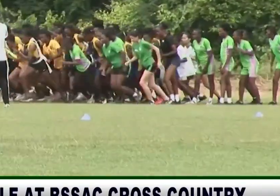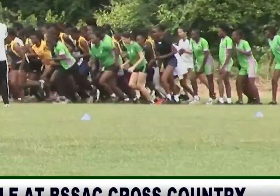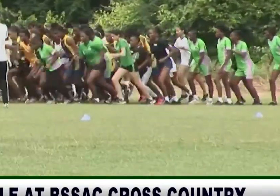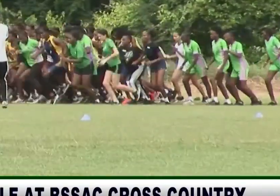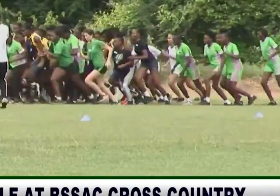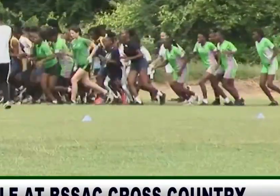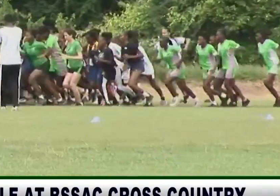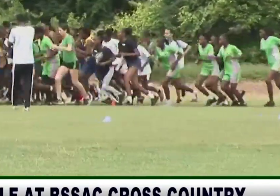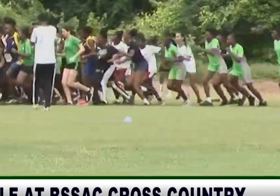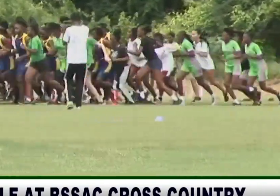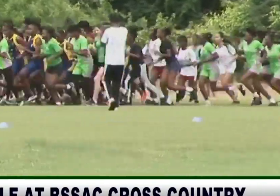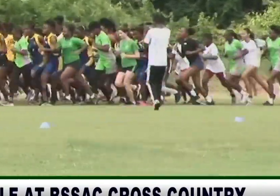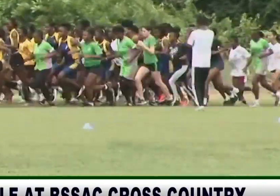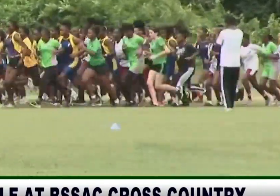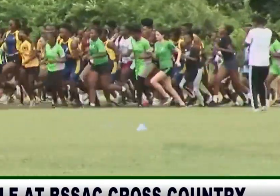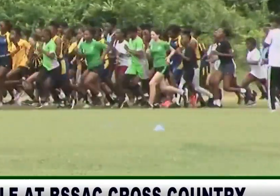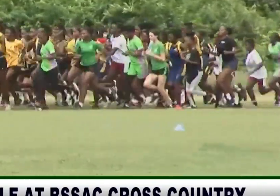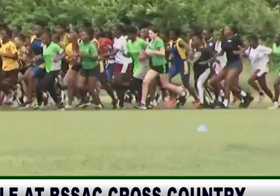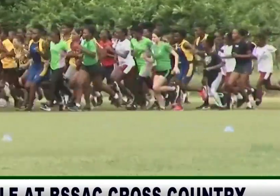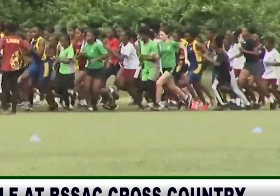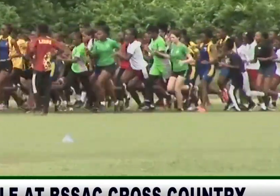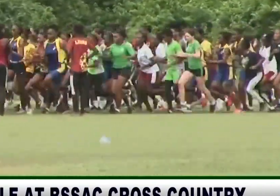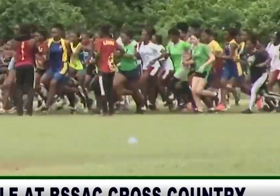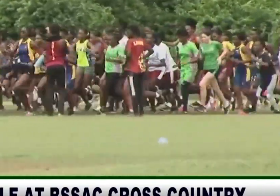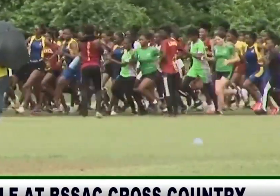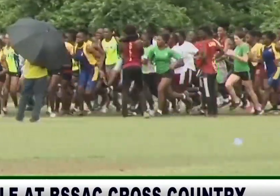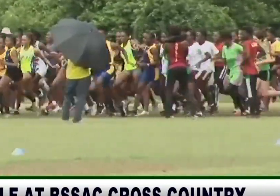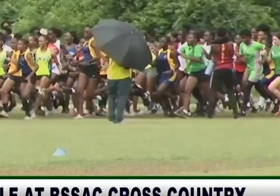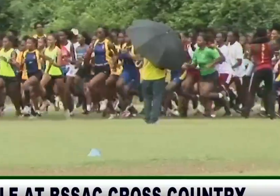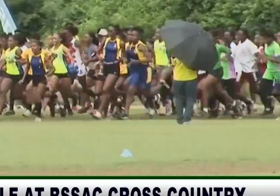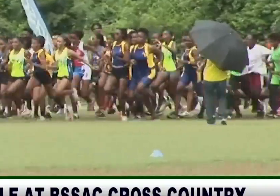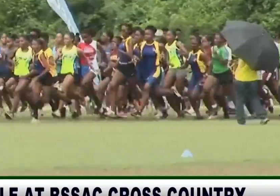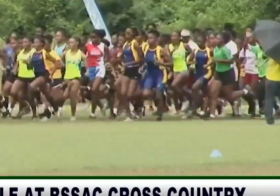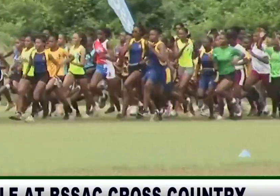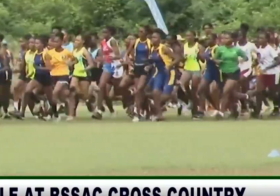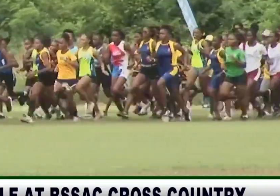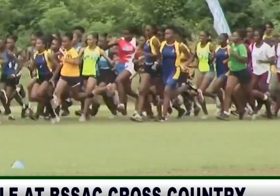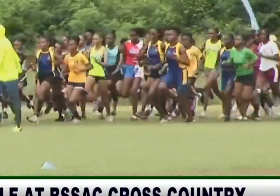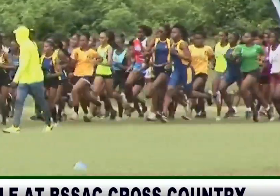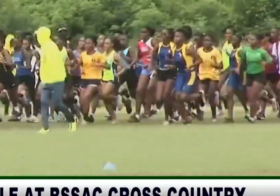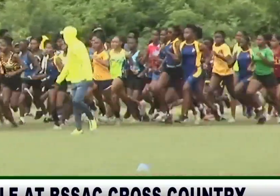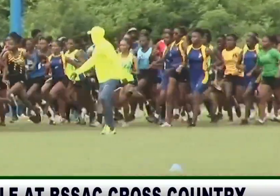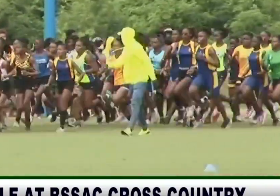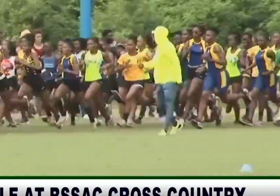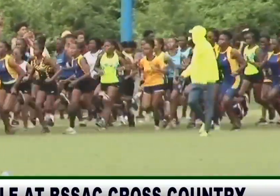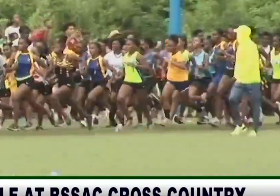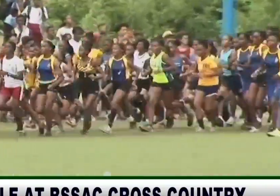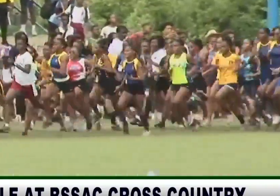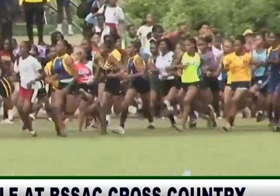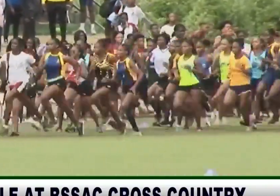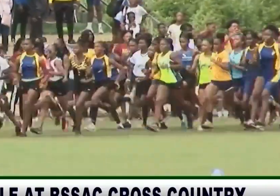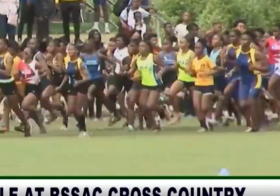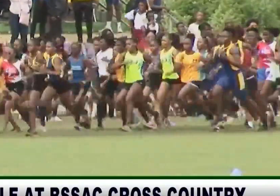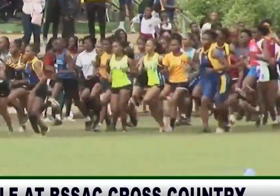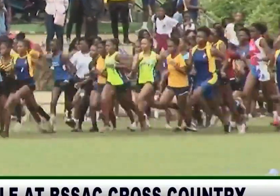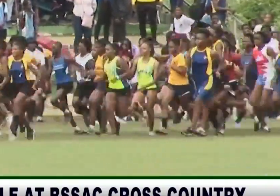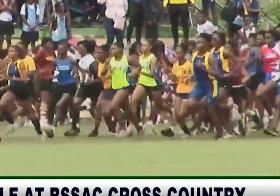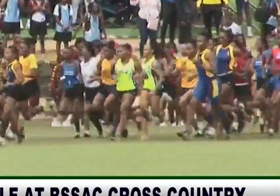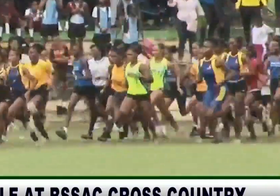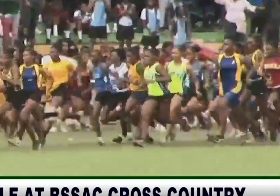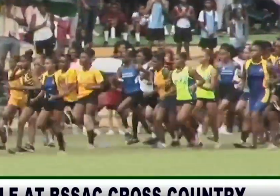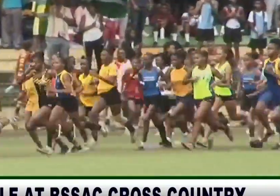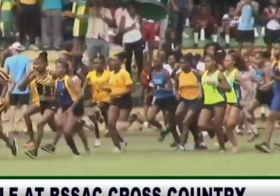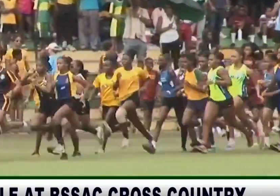end our coverage with the under-20 girls in action, and Ariel Archer is the early pace setter in this one as they do a loop